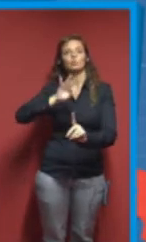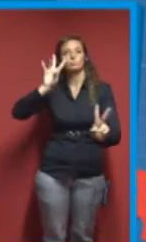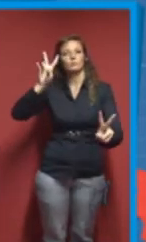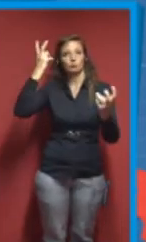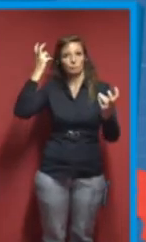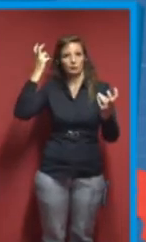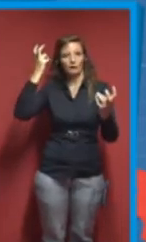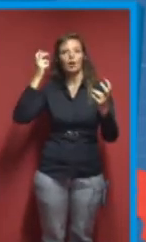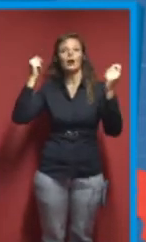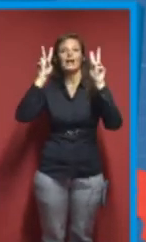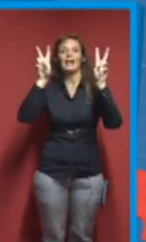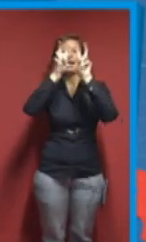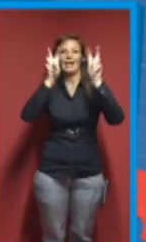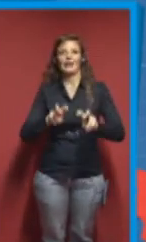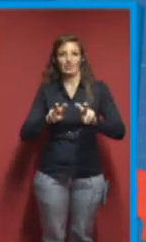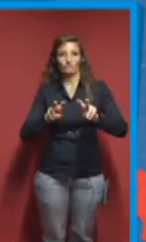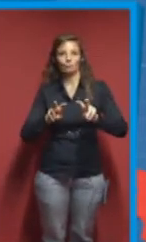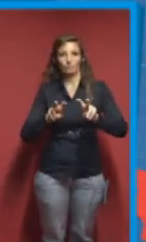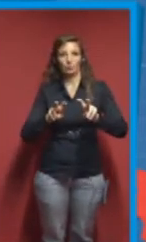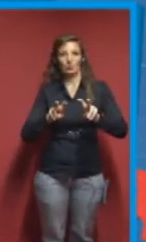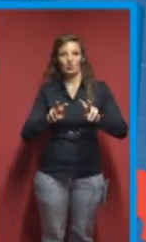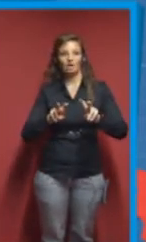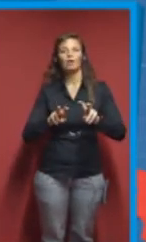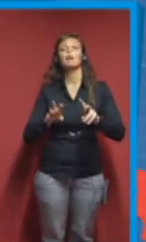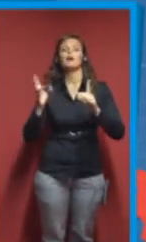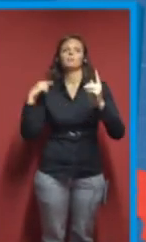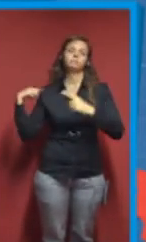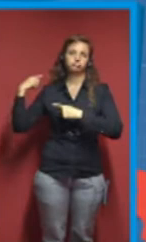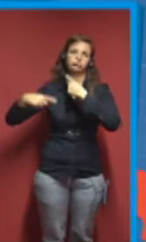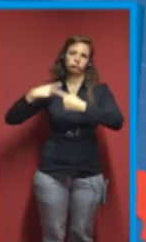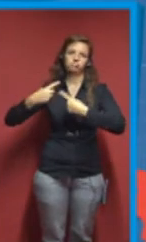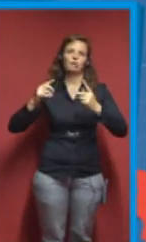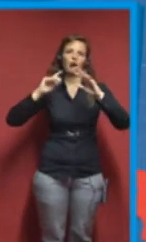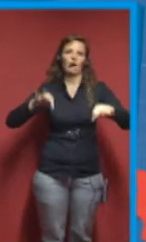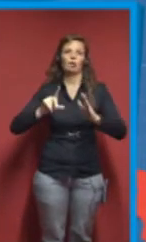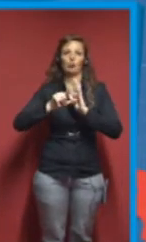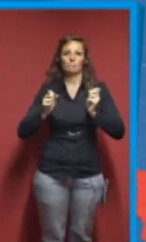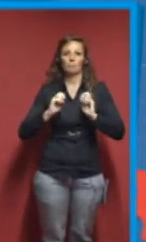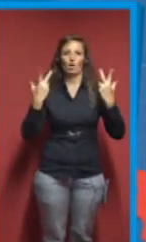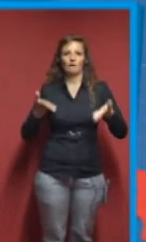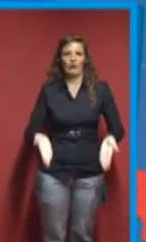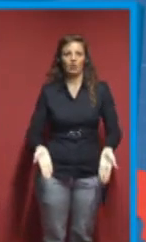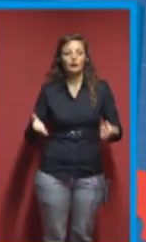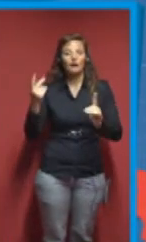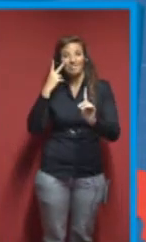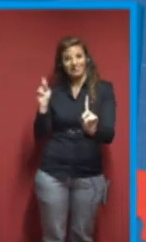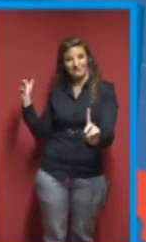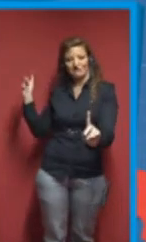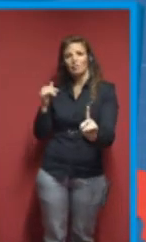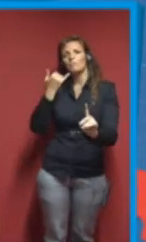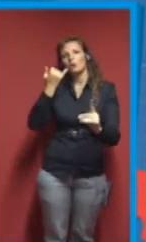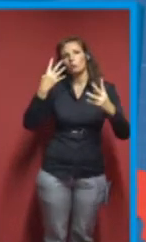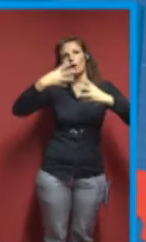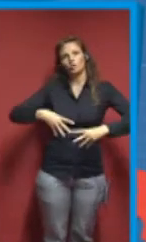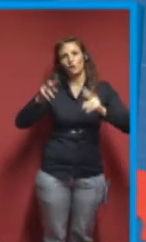forward to today, what I'm holding in my hand, most of you can't even see it, lo vedete, there's a little questo electric motor that can produce